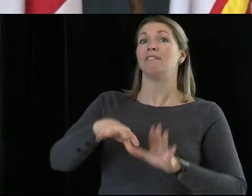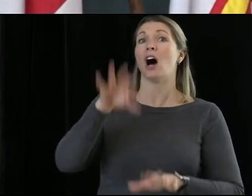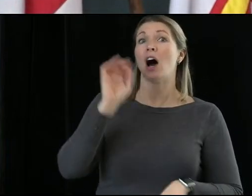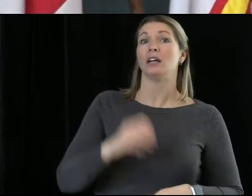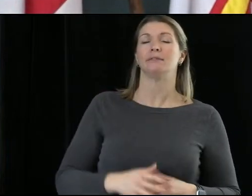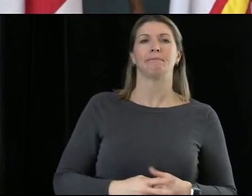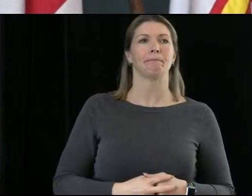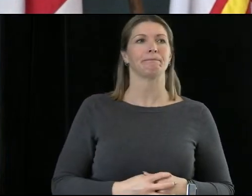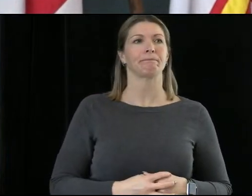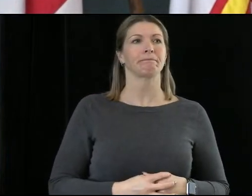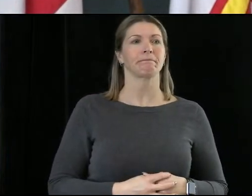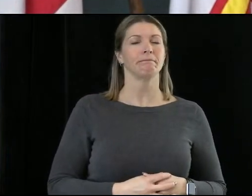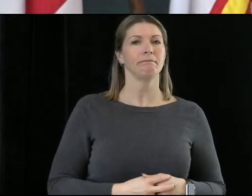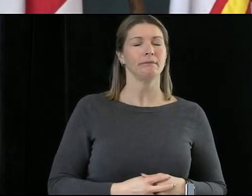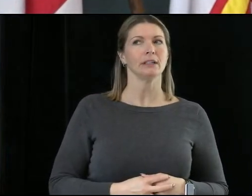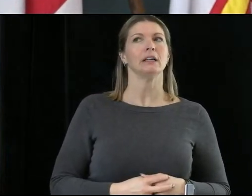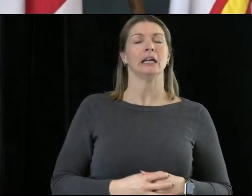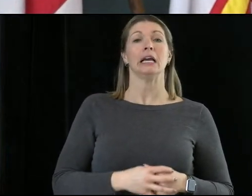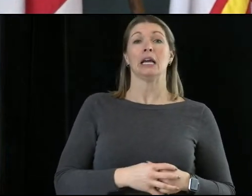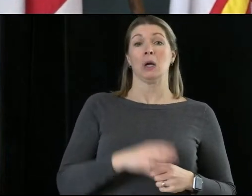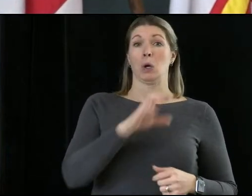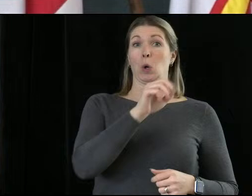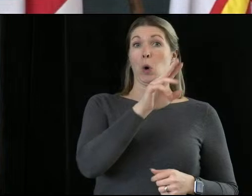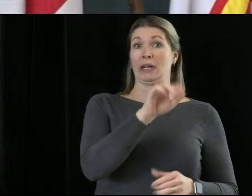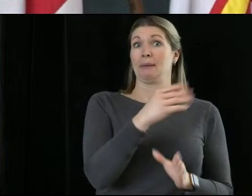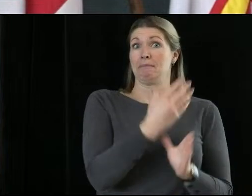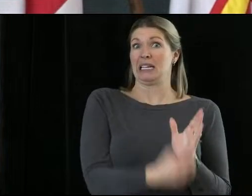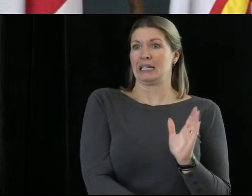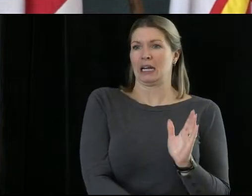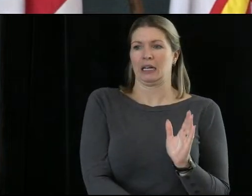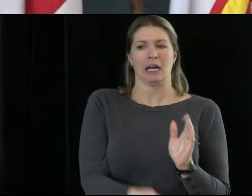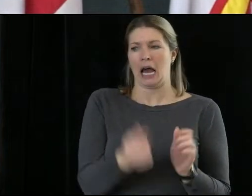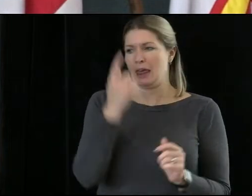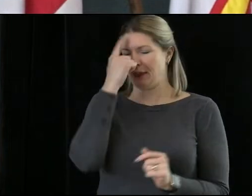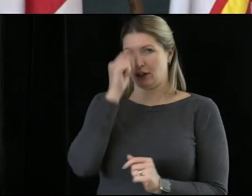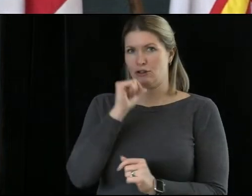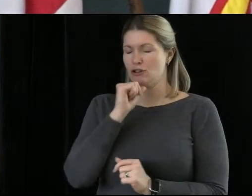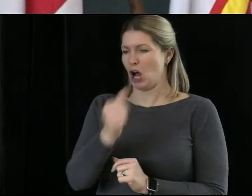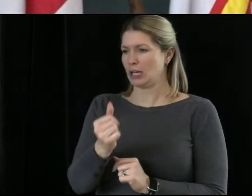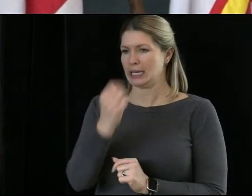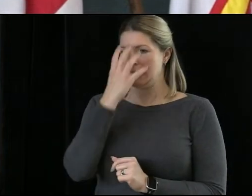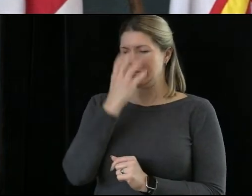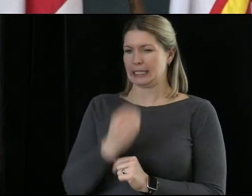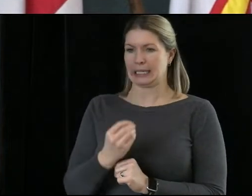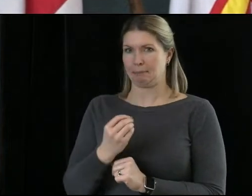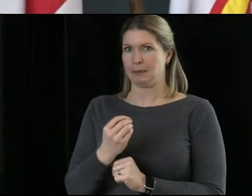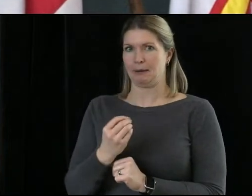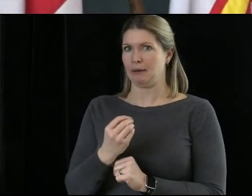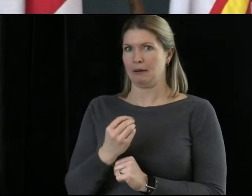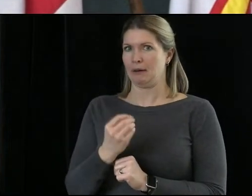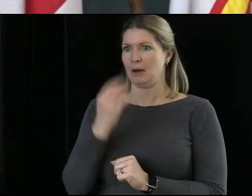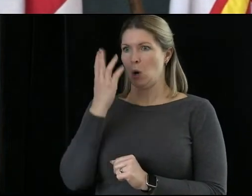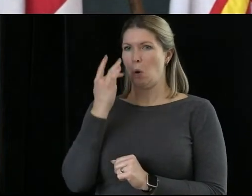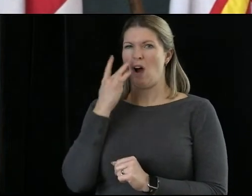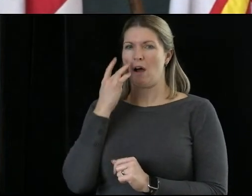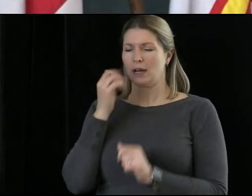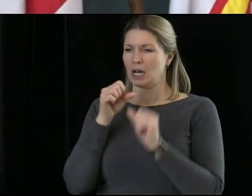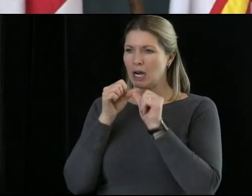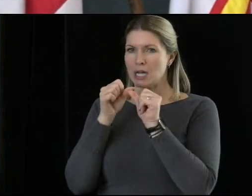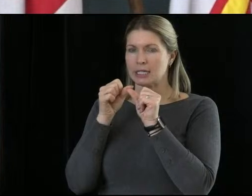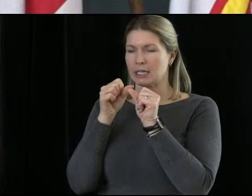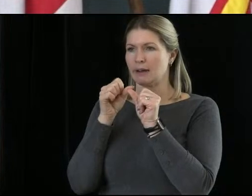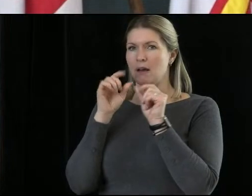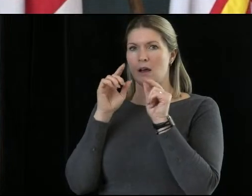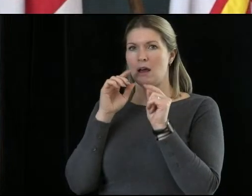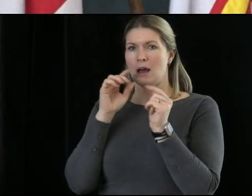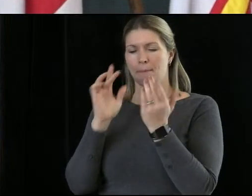know if I slept for days after Courtney went missing because I was constantly on that page watching it because I was thinking,